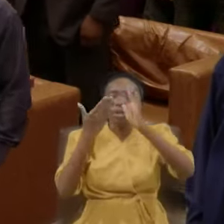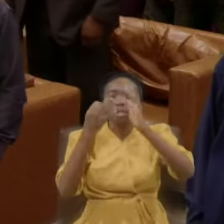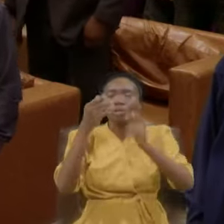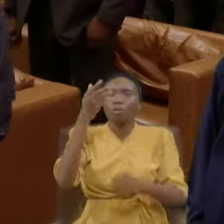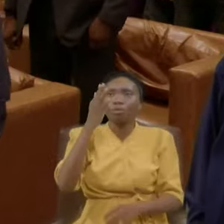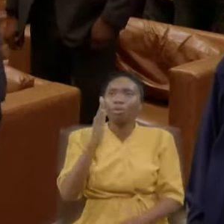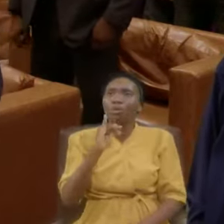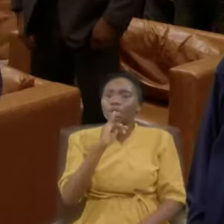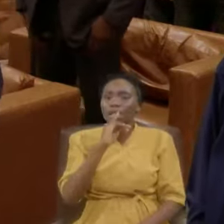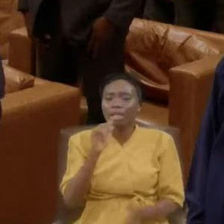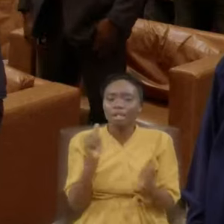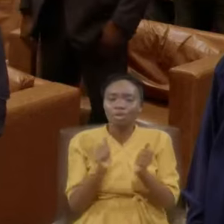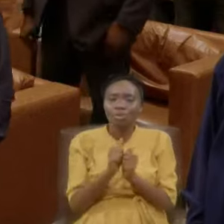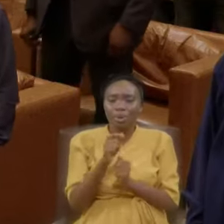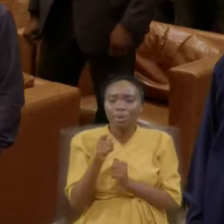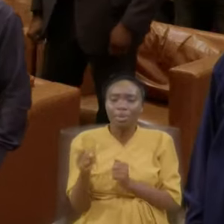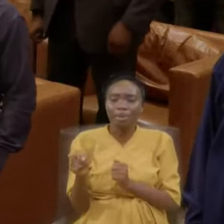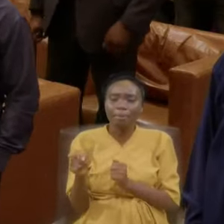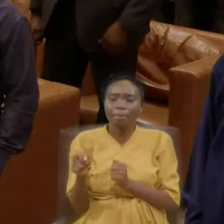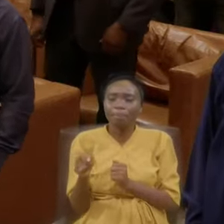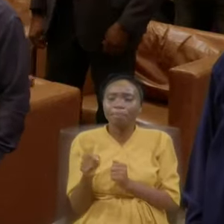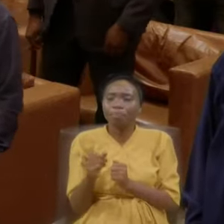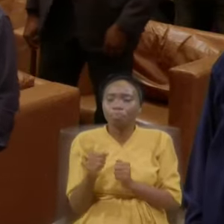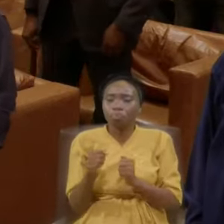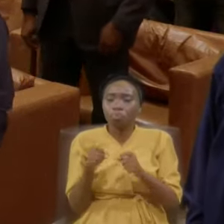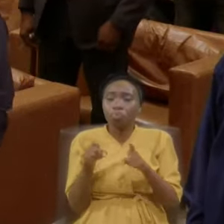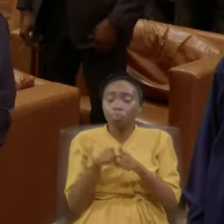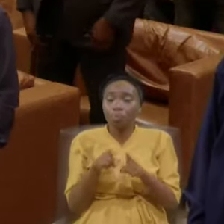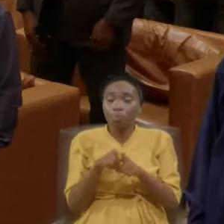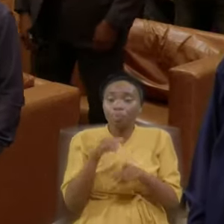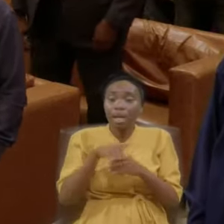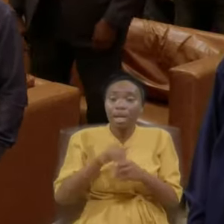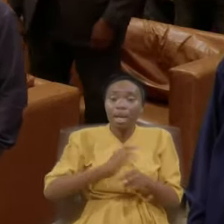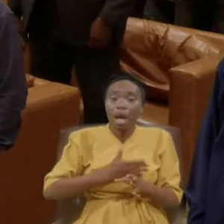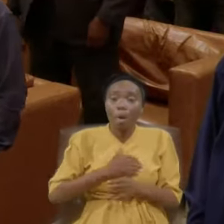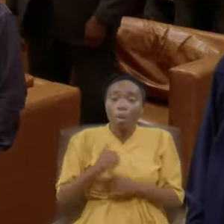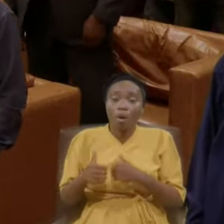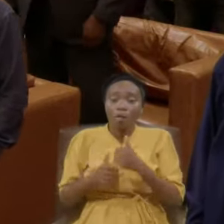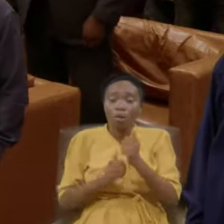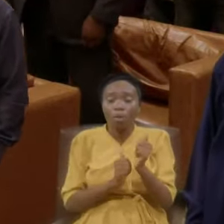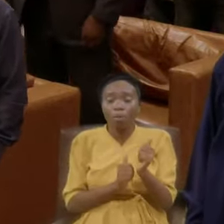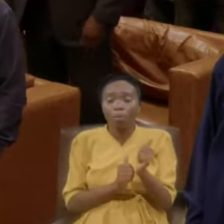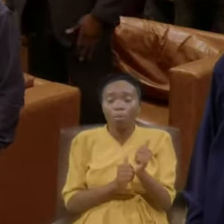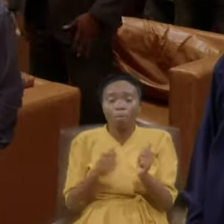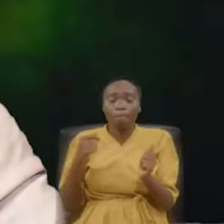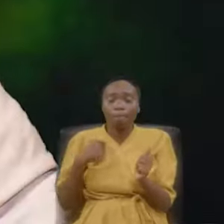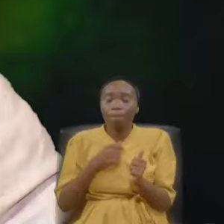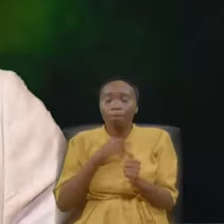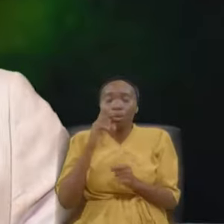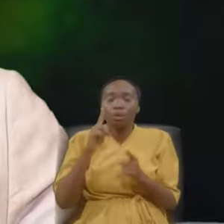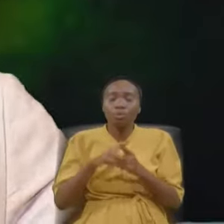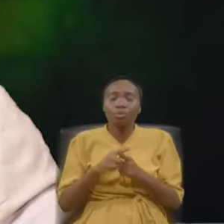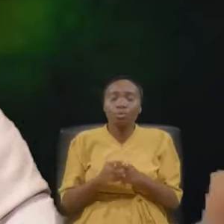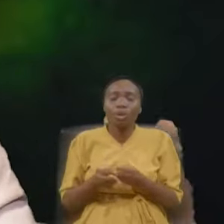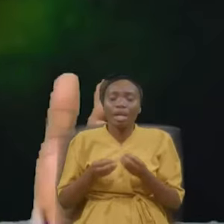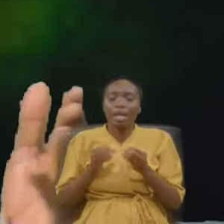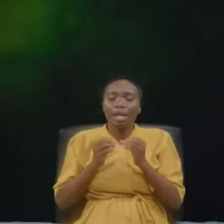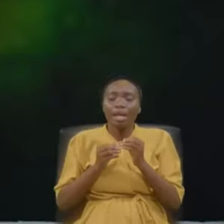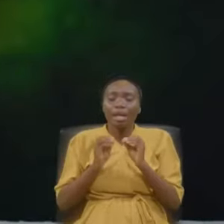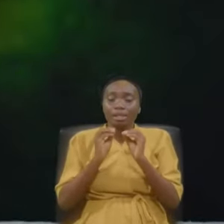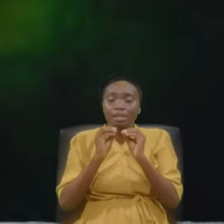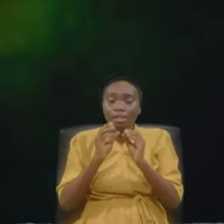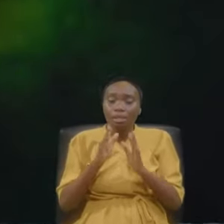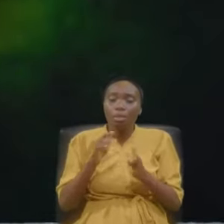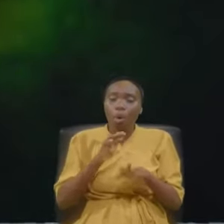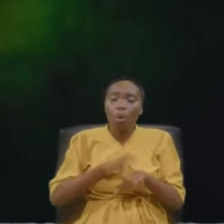God is with them. More than that, in our follow-up, we need to instruct them on how to study